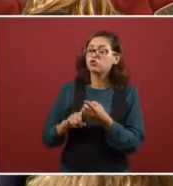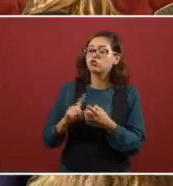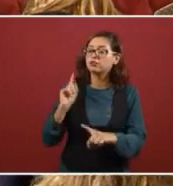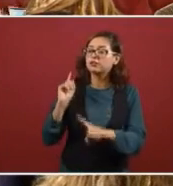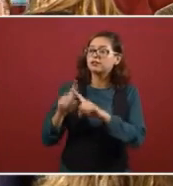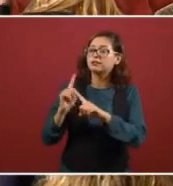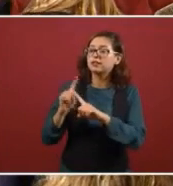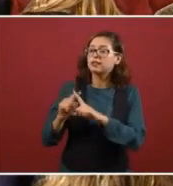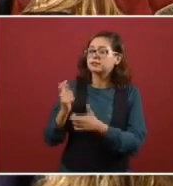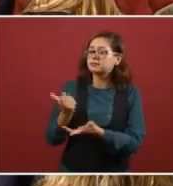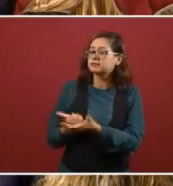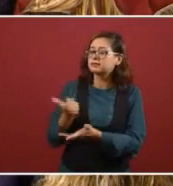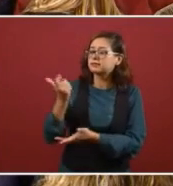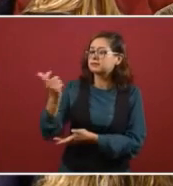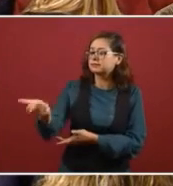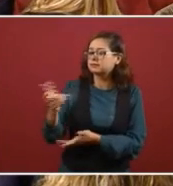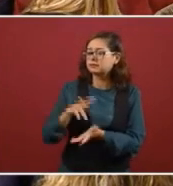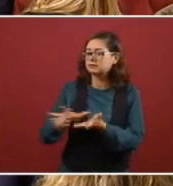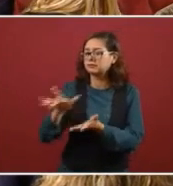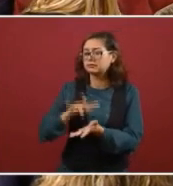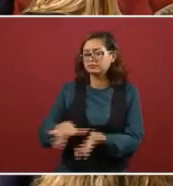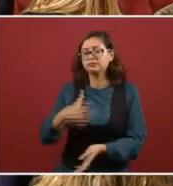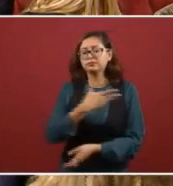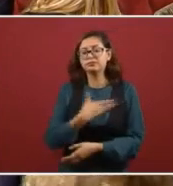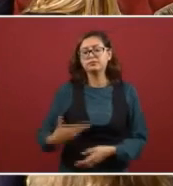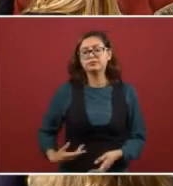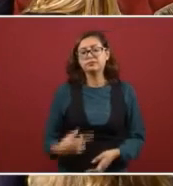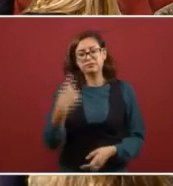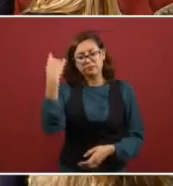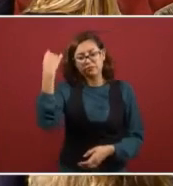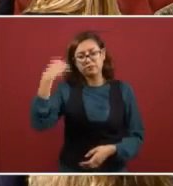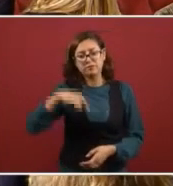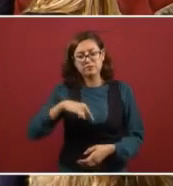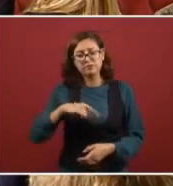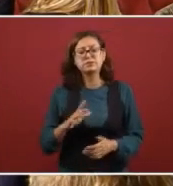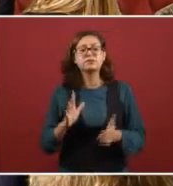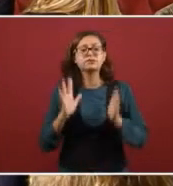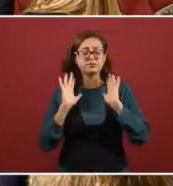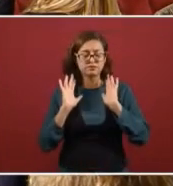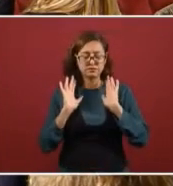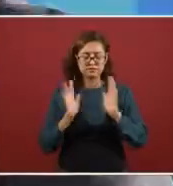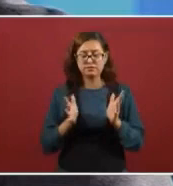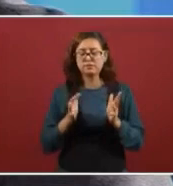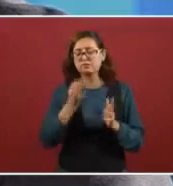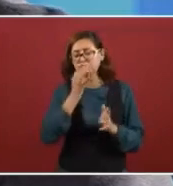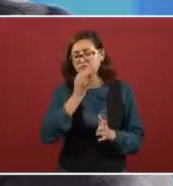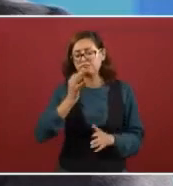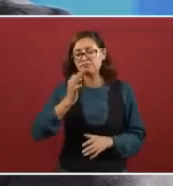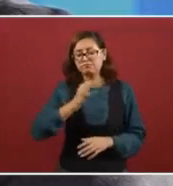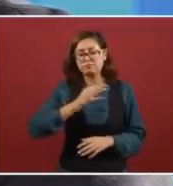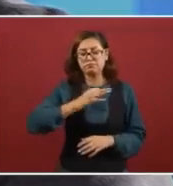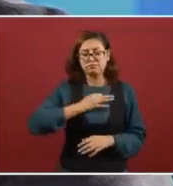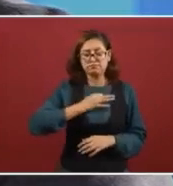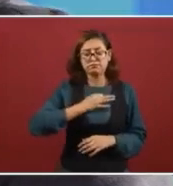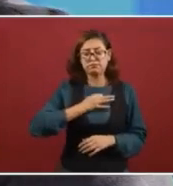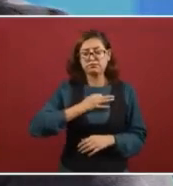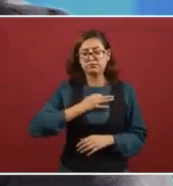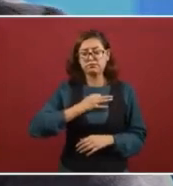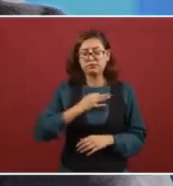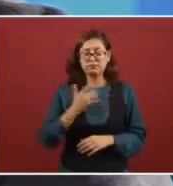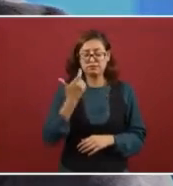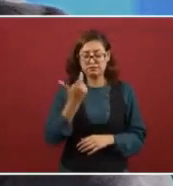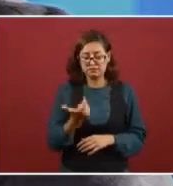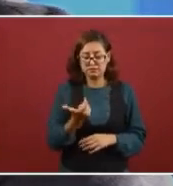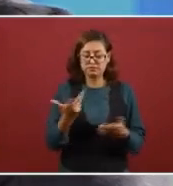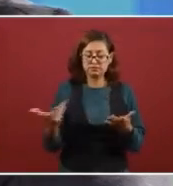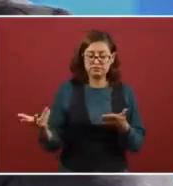more importance. So due to the instructions of the president to be punctual to return to the money,